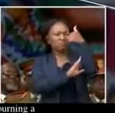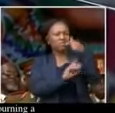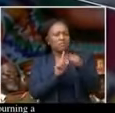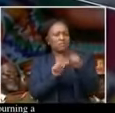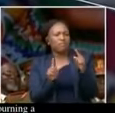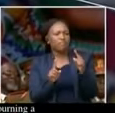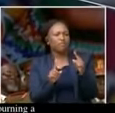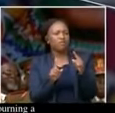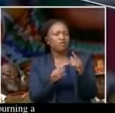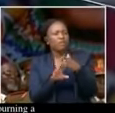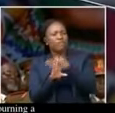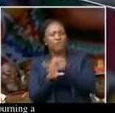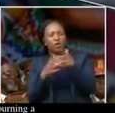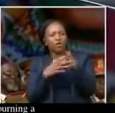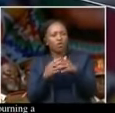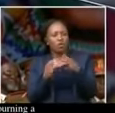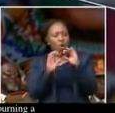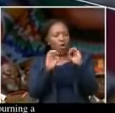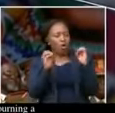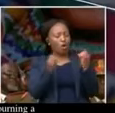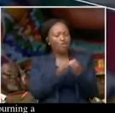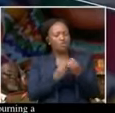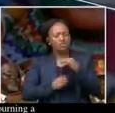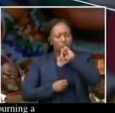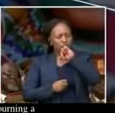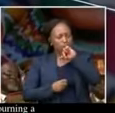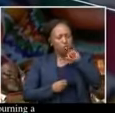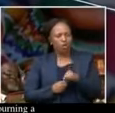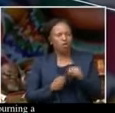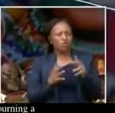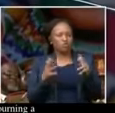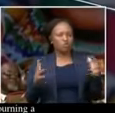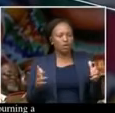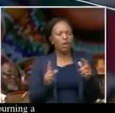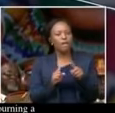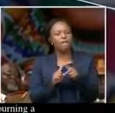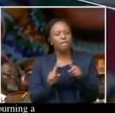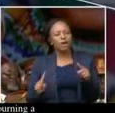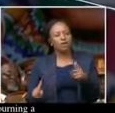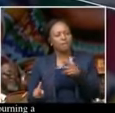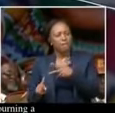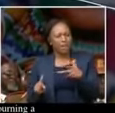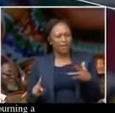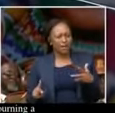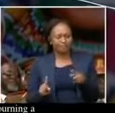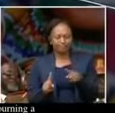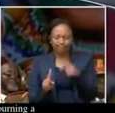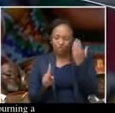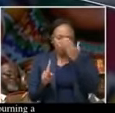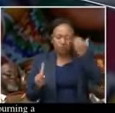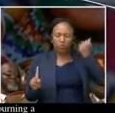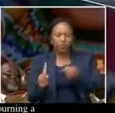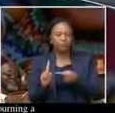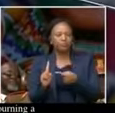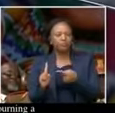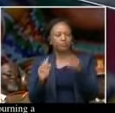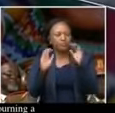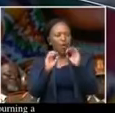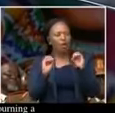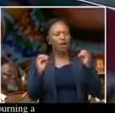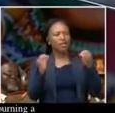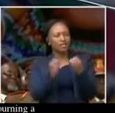your organization that you loved so much, Mama. But, Mama, you didn't know that your